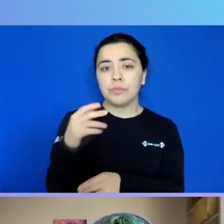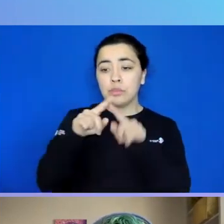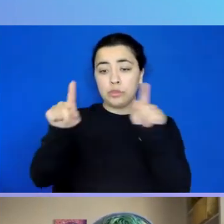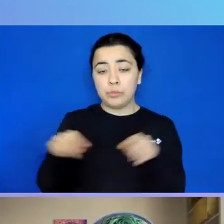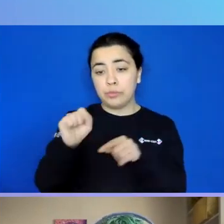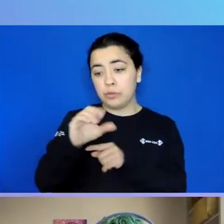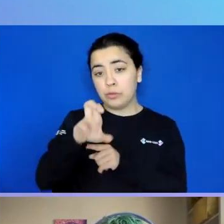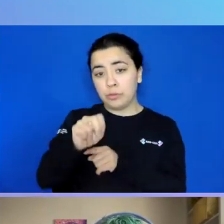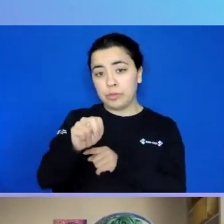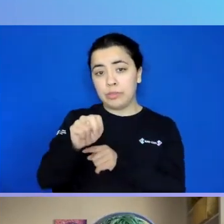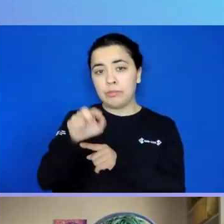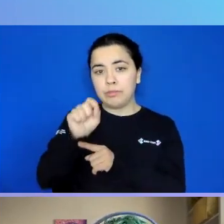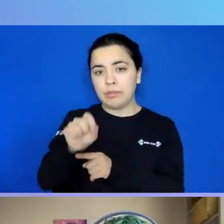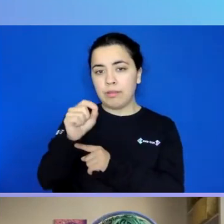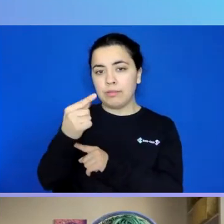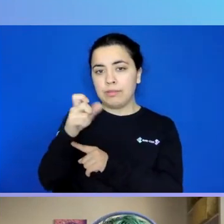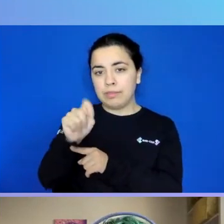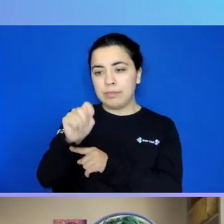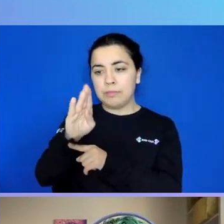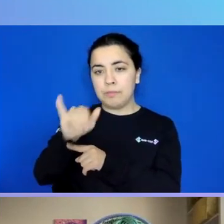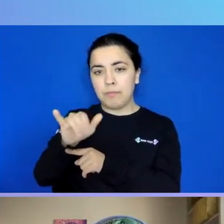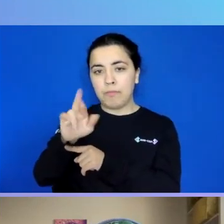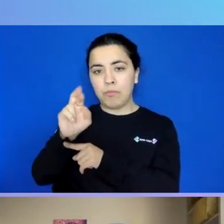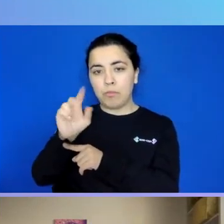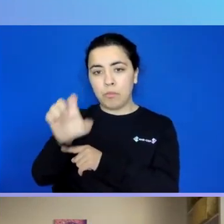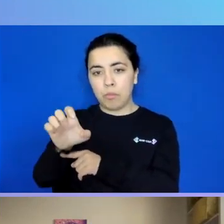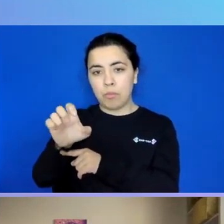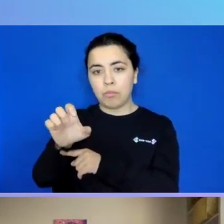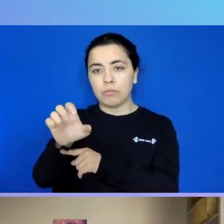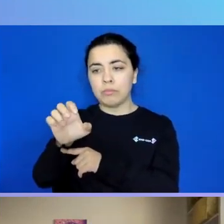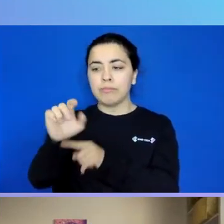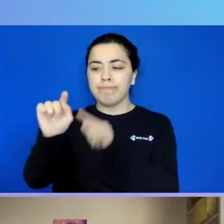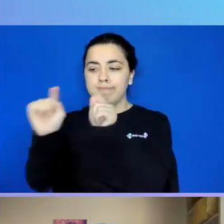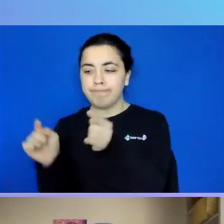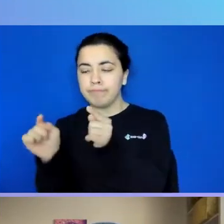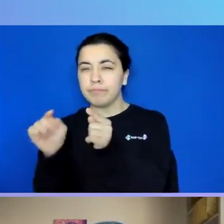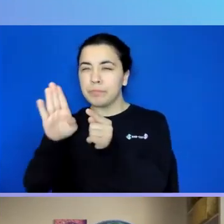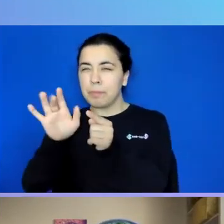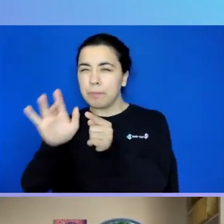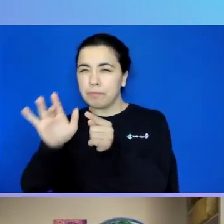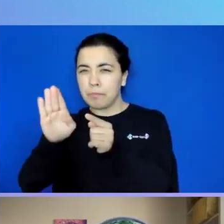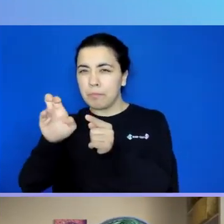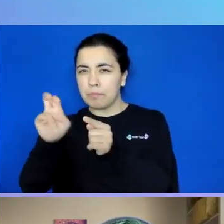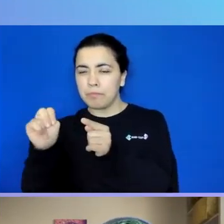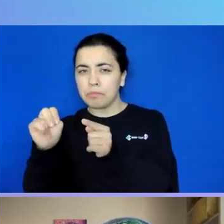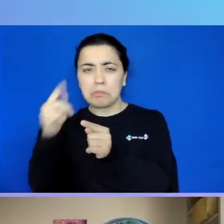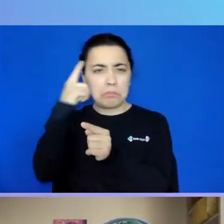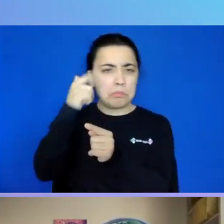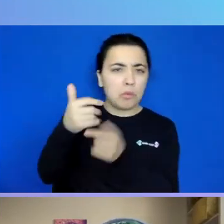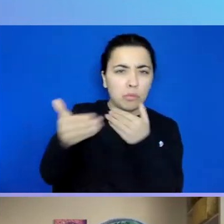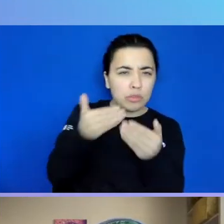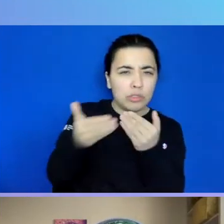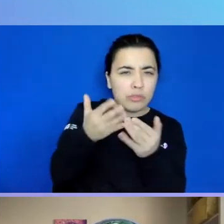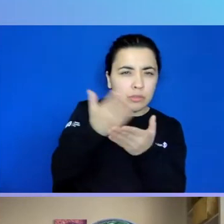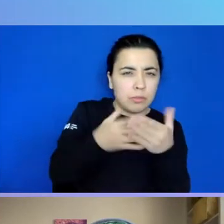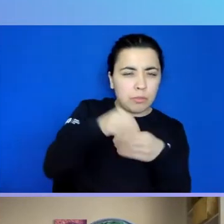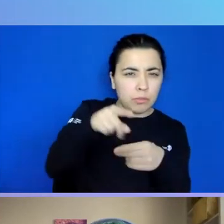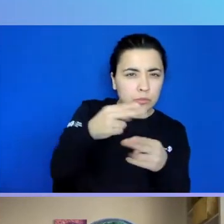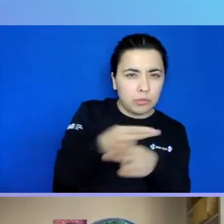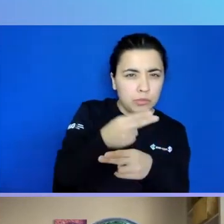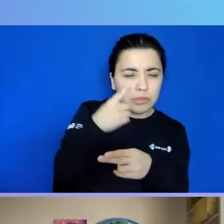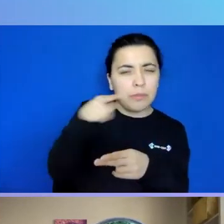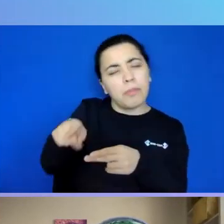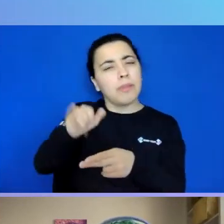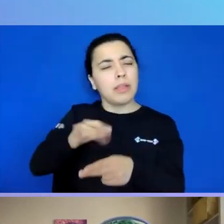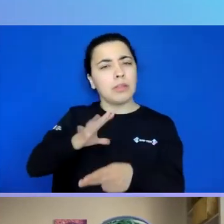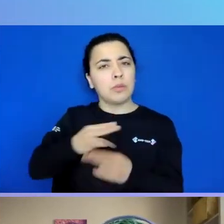whatever role it is that the component you are testing is, which is actually a cool reason to use React testing component library because